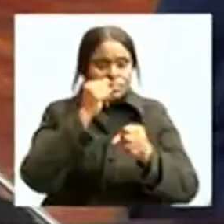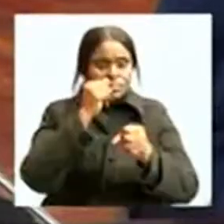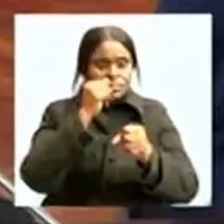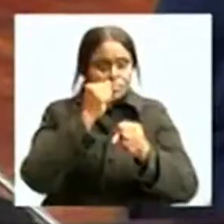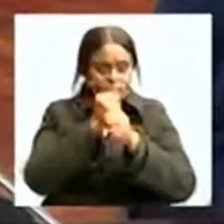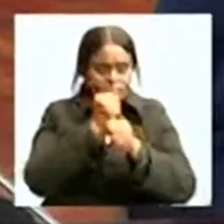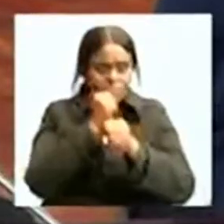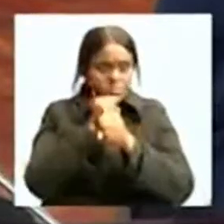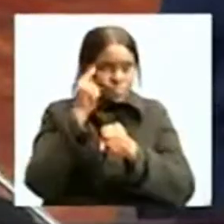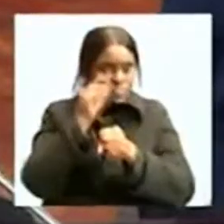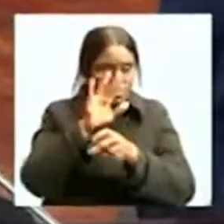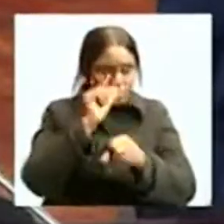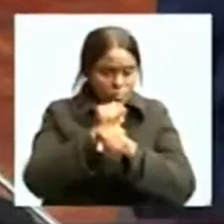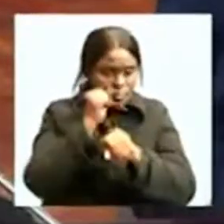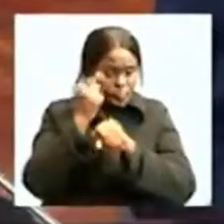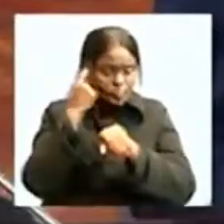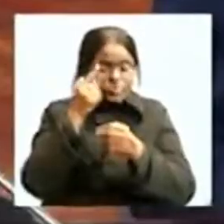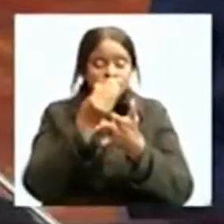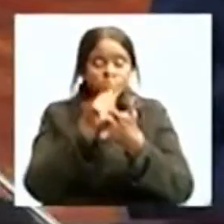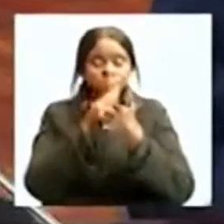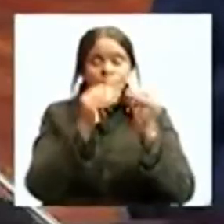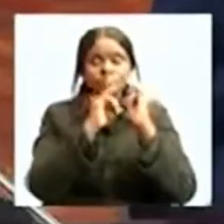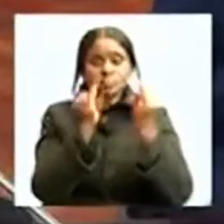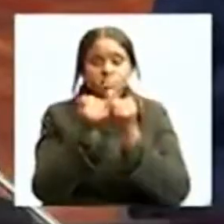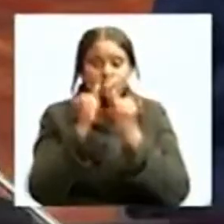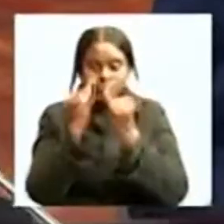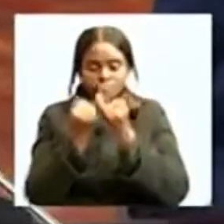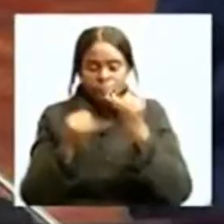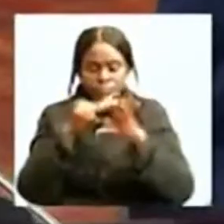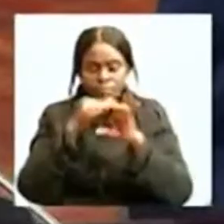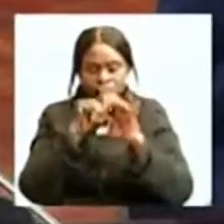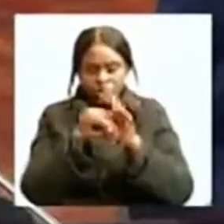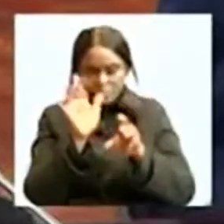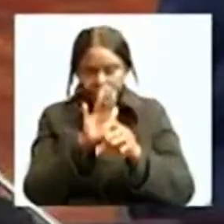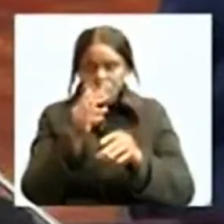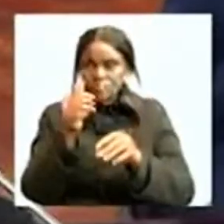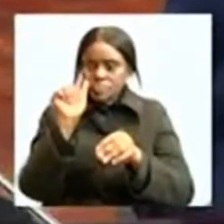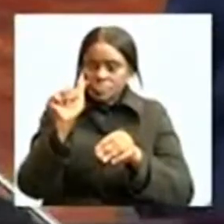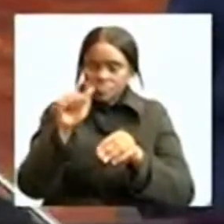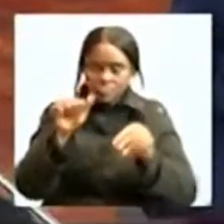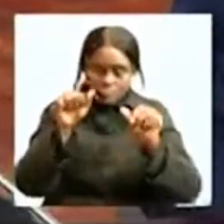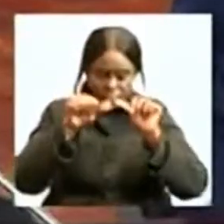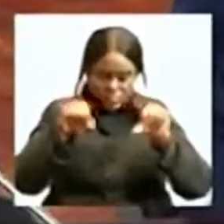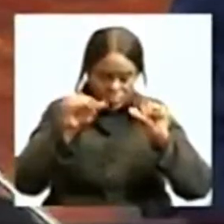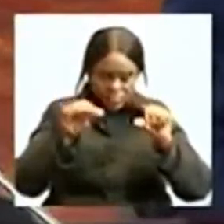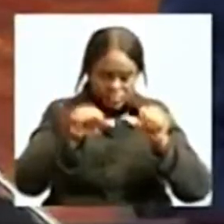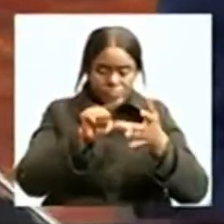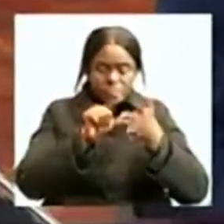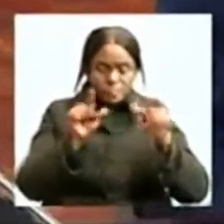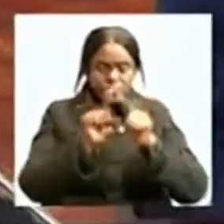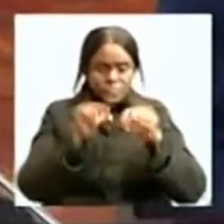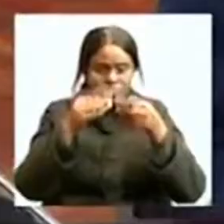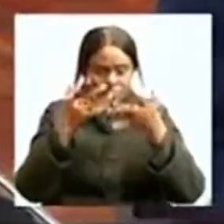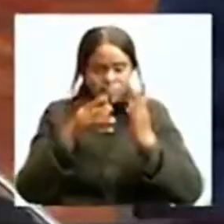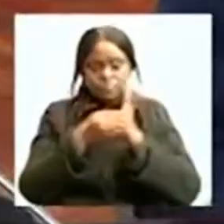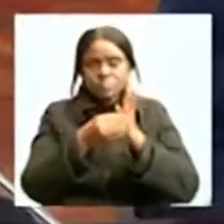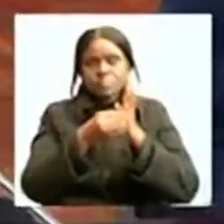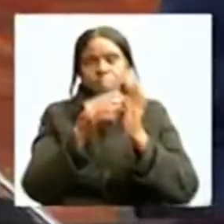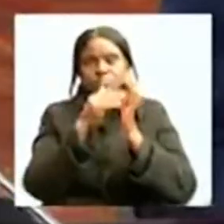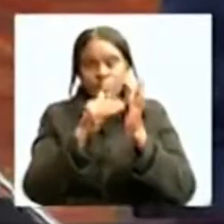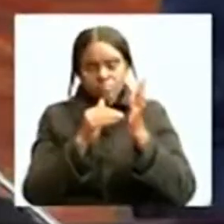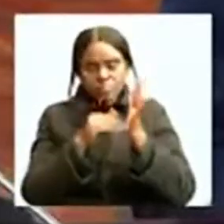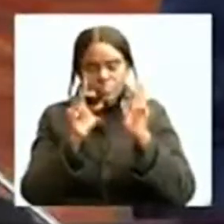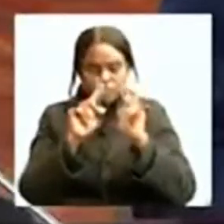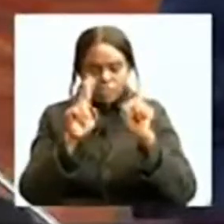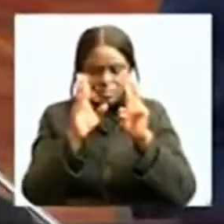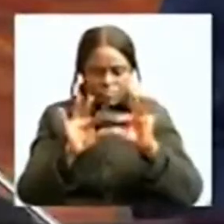Scope of work for the financial institutions include A. Screening of loan applications and providing guidance where